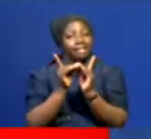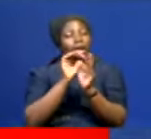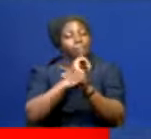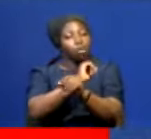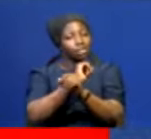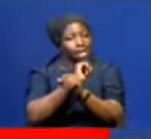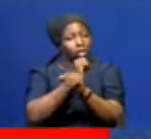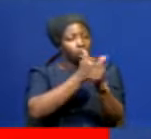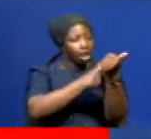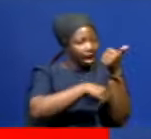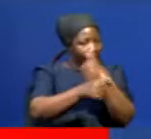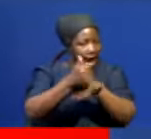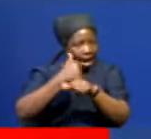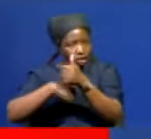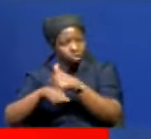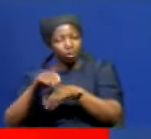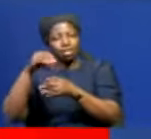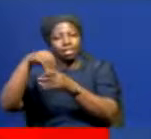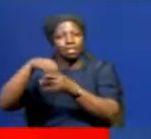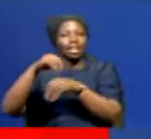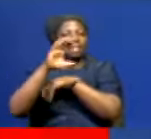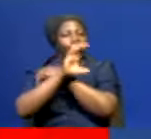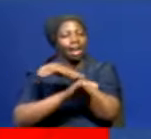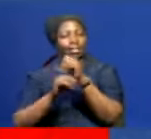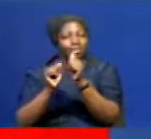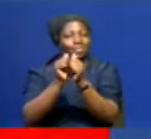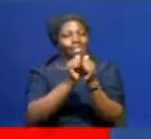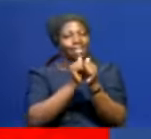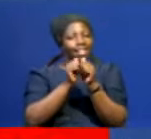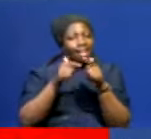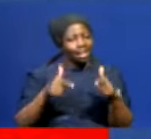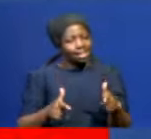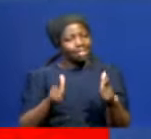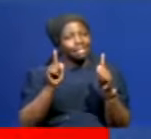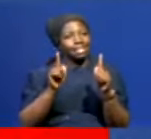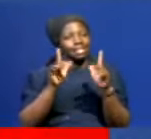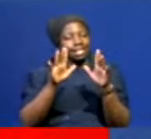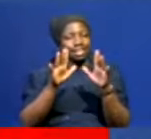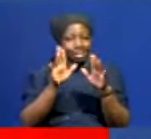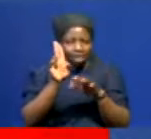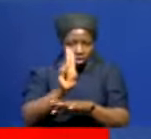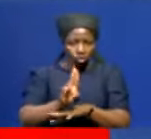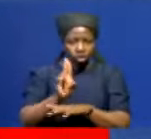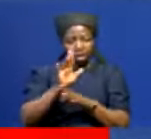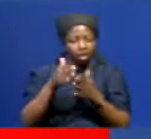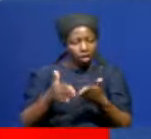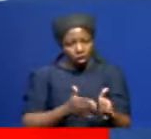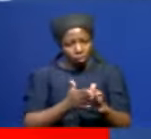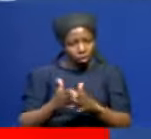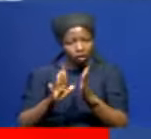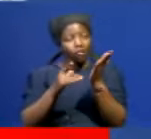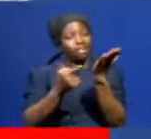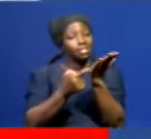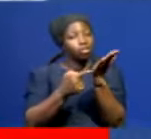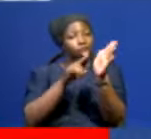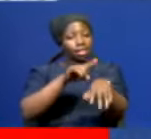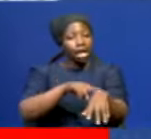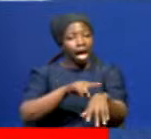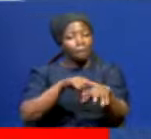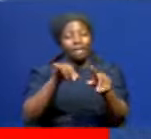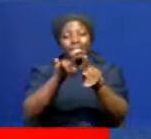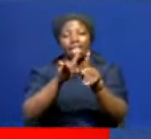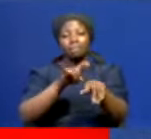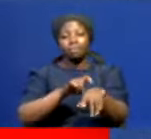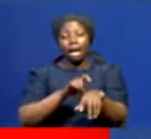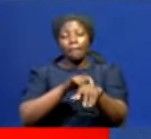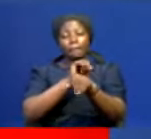across the country. Together, let us embrace the opportunities of the digital age while at the same time